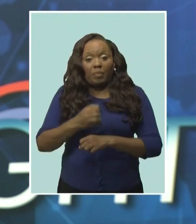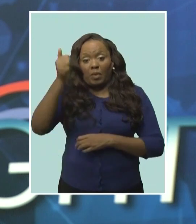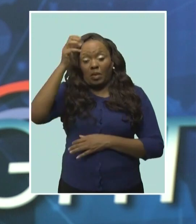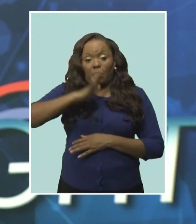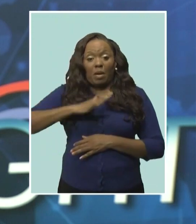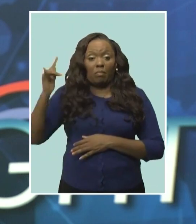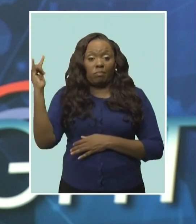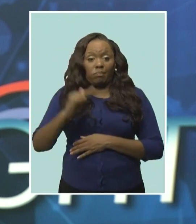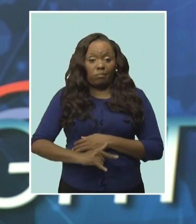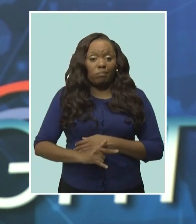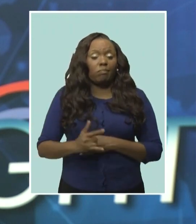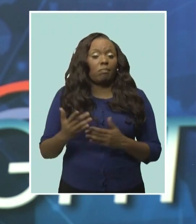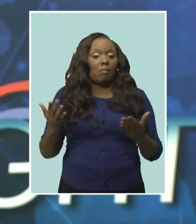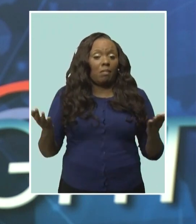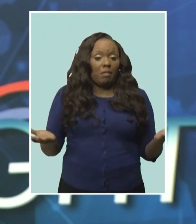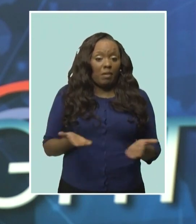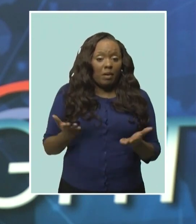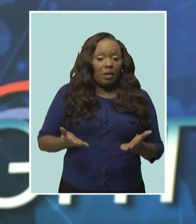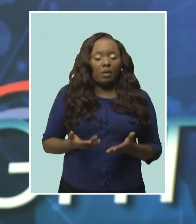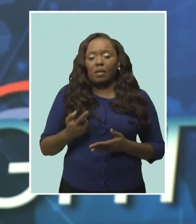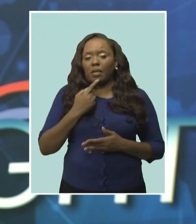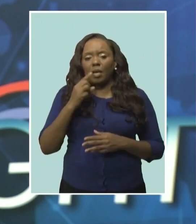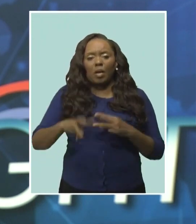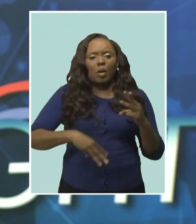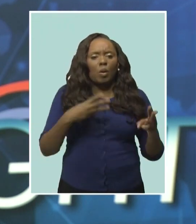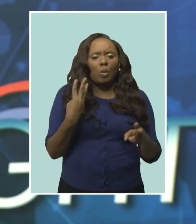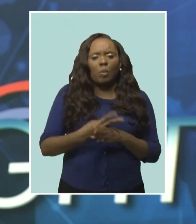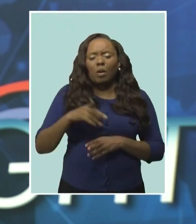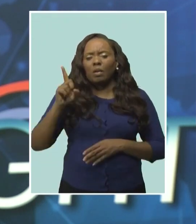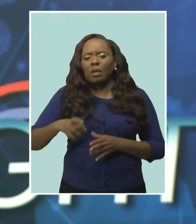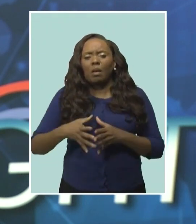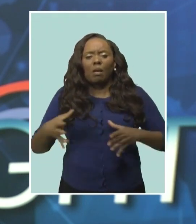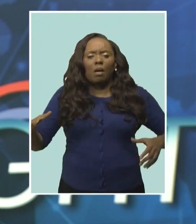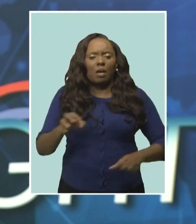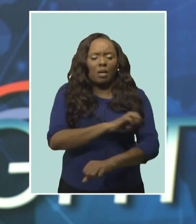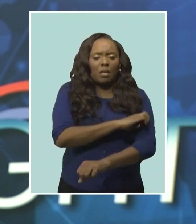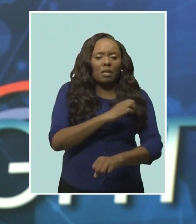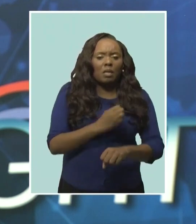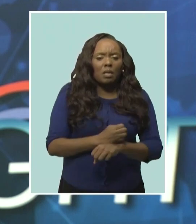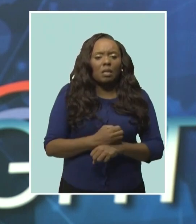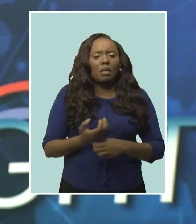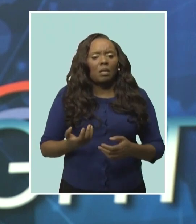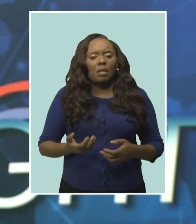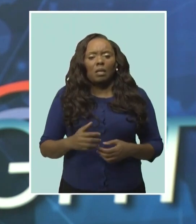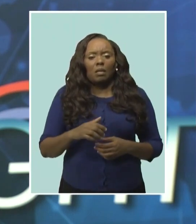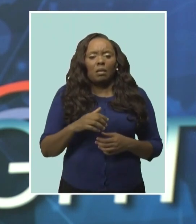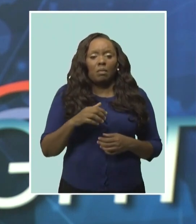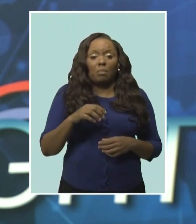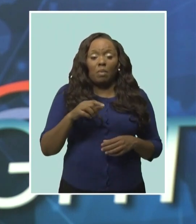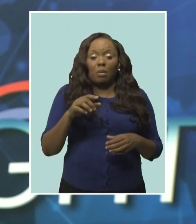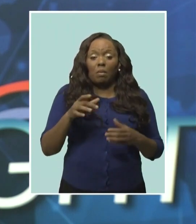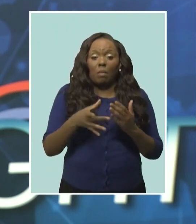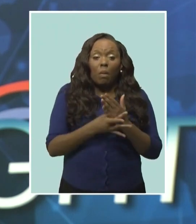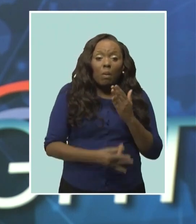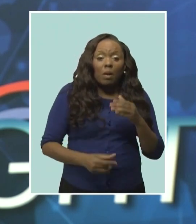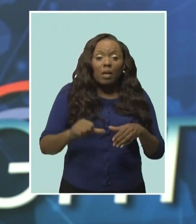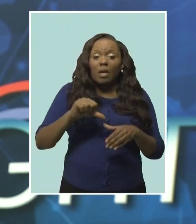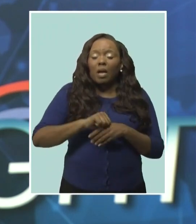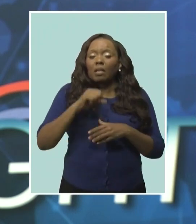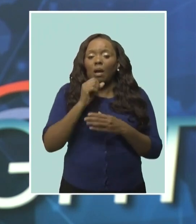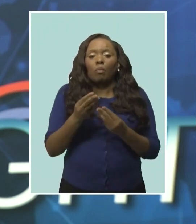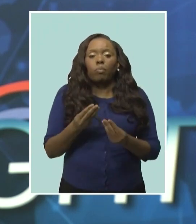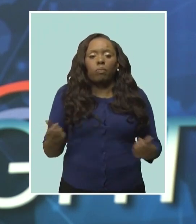energy conference, says the world's need for energy is growing and one should not expect oil and gas to disappear